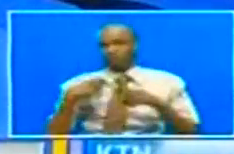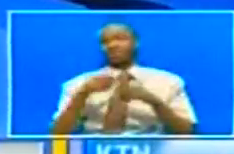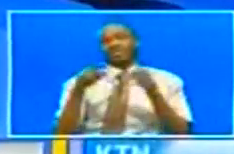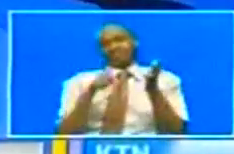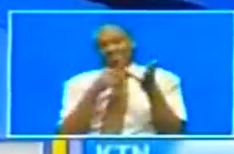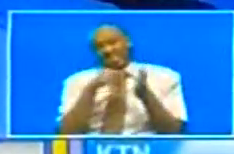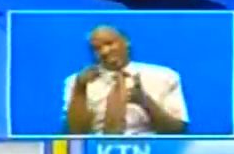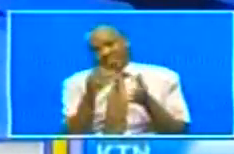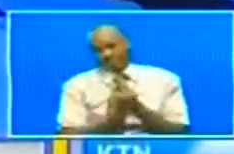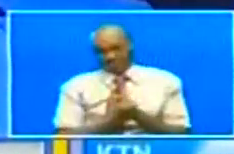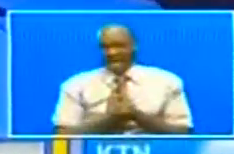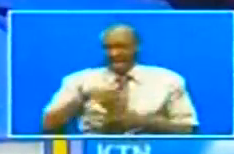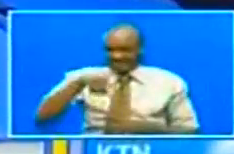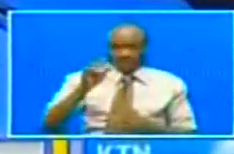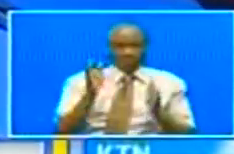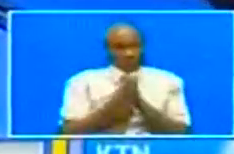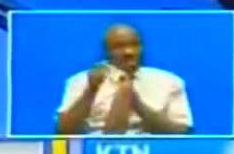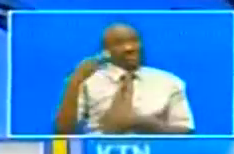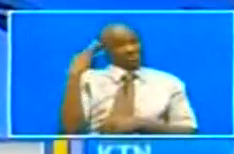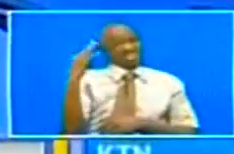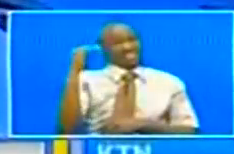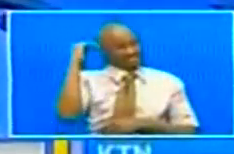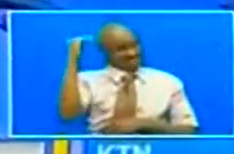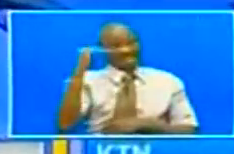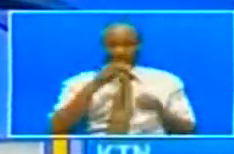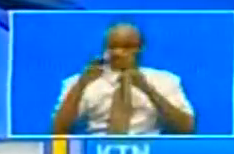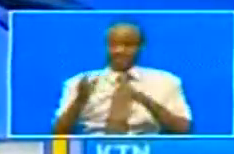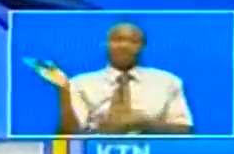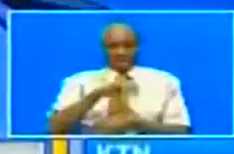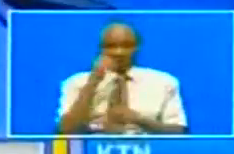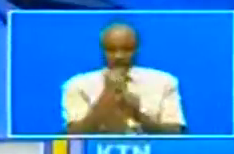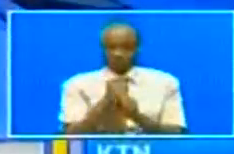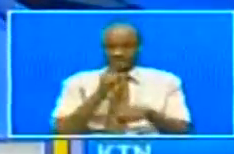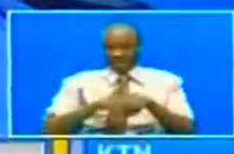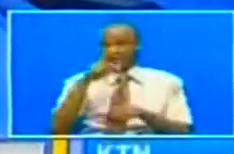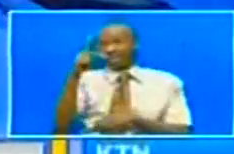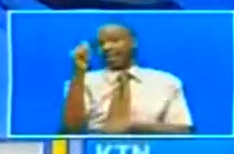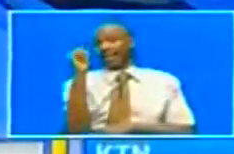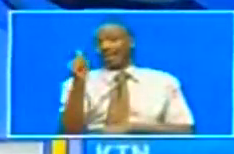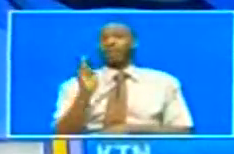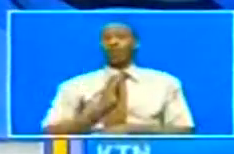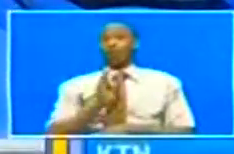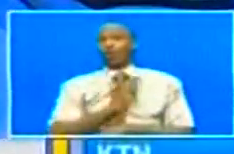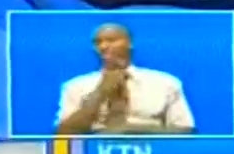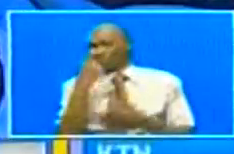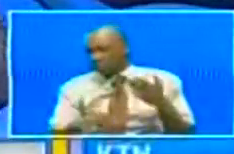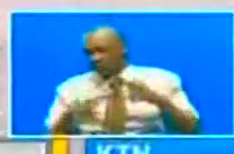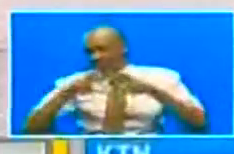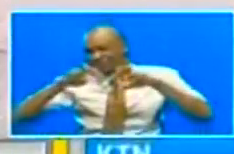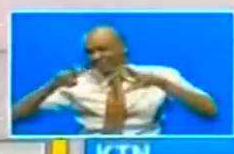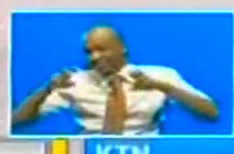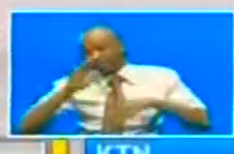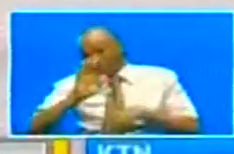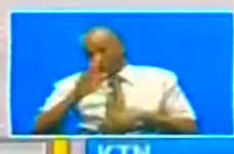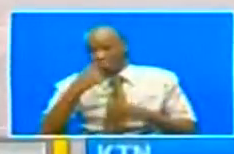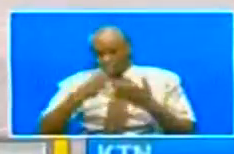irregularities. Mbugua, alongside three senior managers, got back to work after the authority's board conducted preliminary investigations